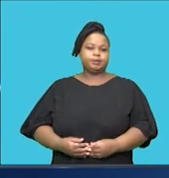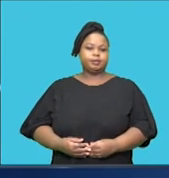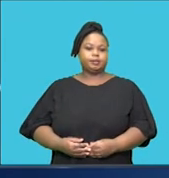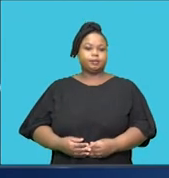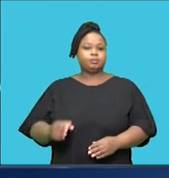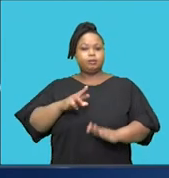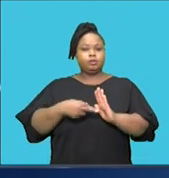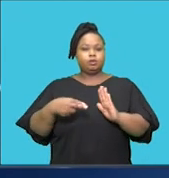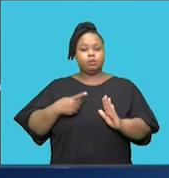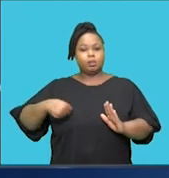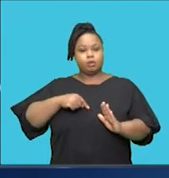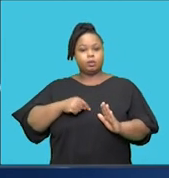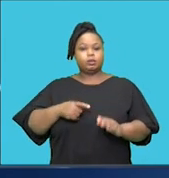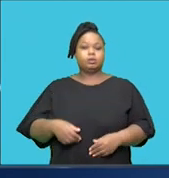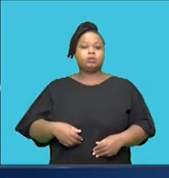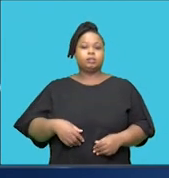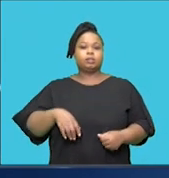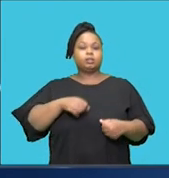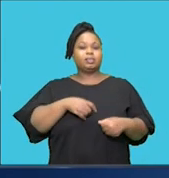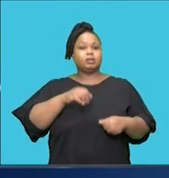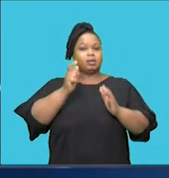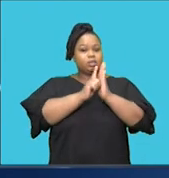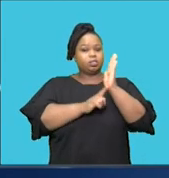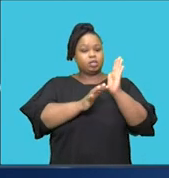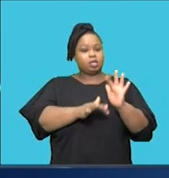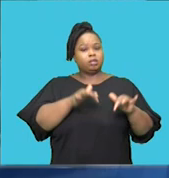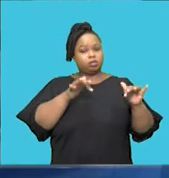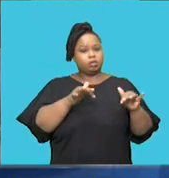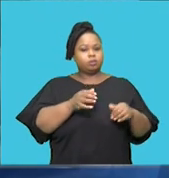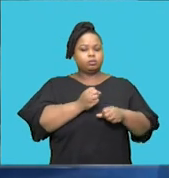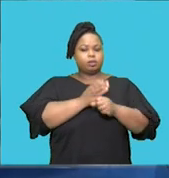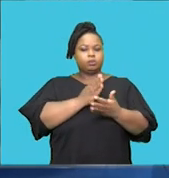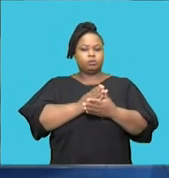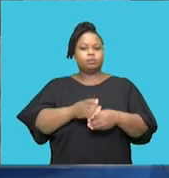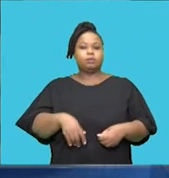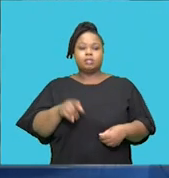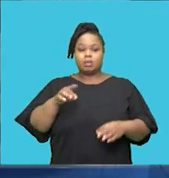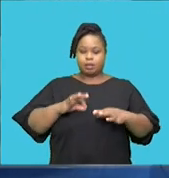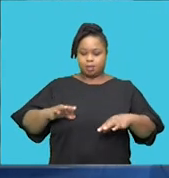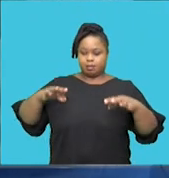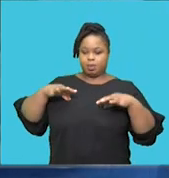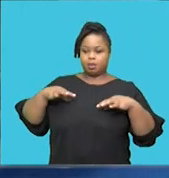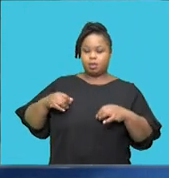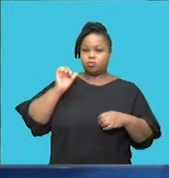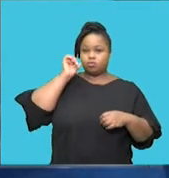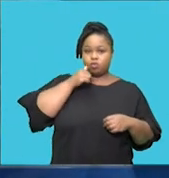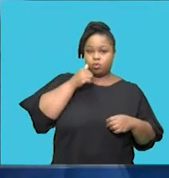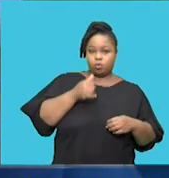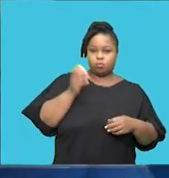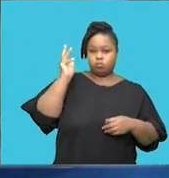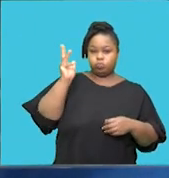our role in SOCA as the legislature is to ensure that what the mayor will be articulating